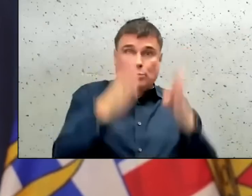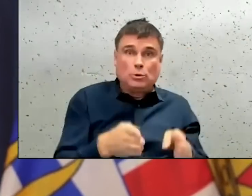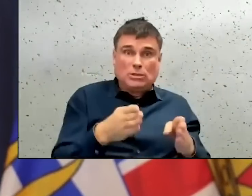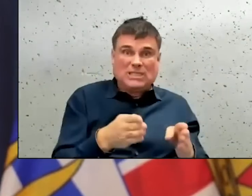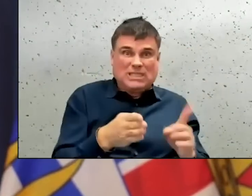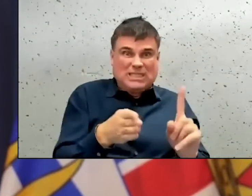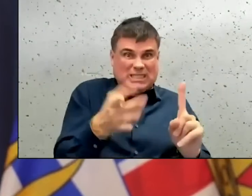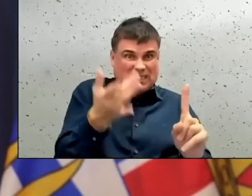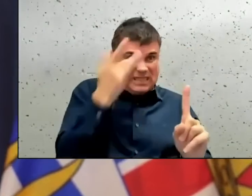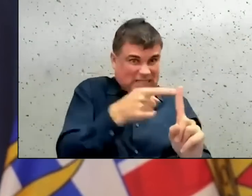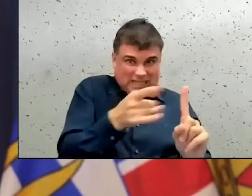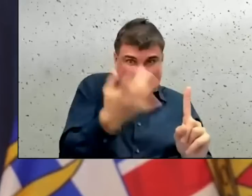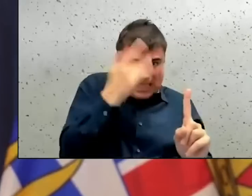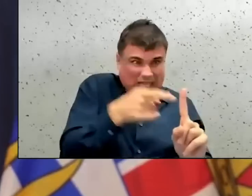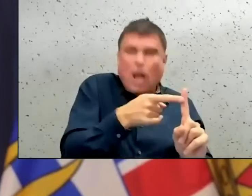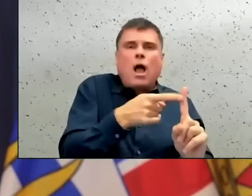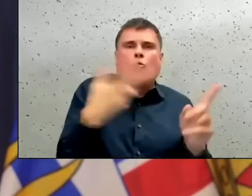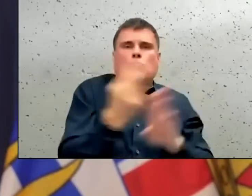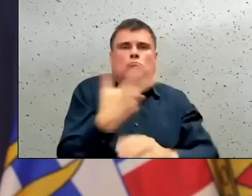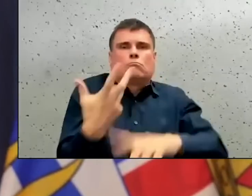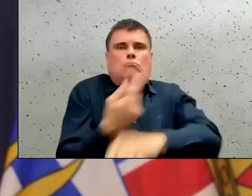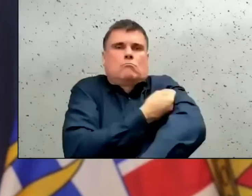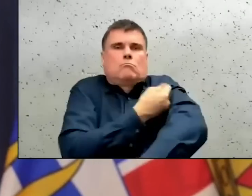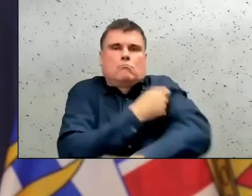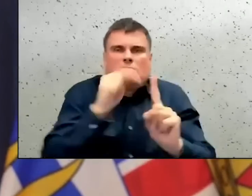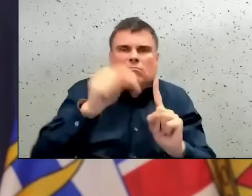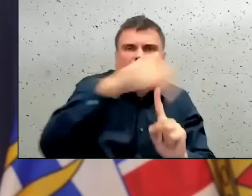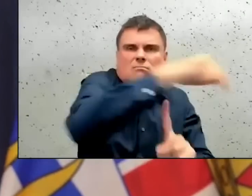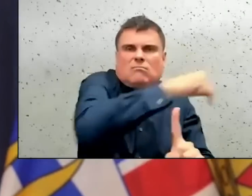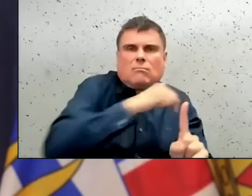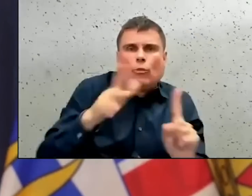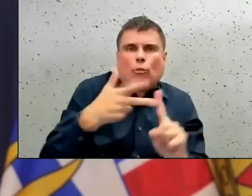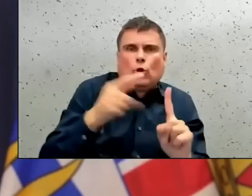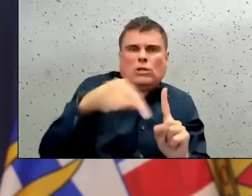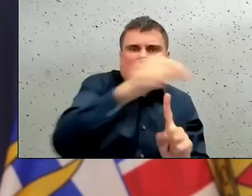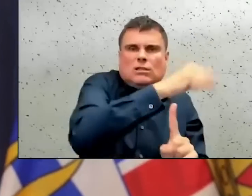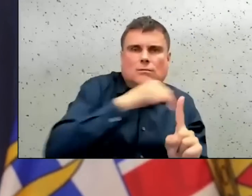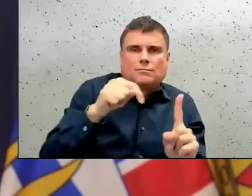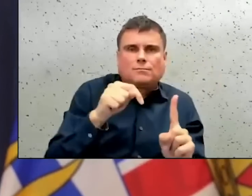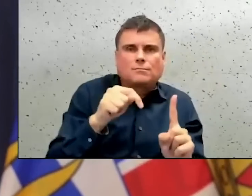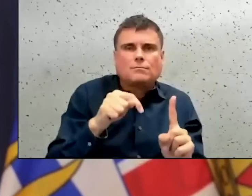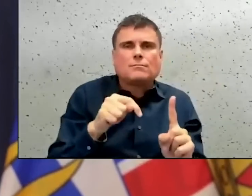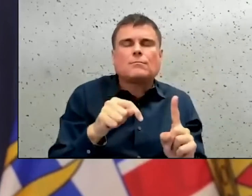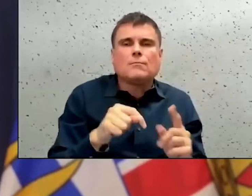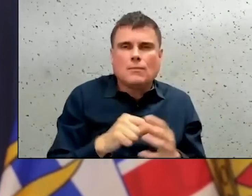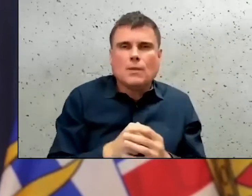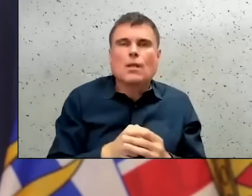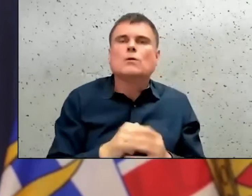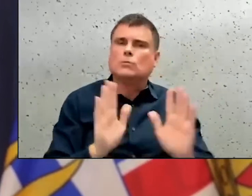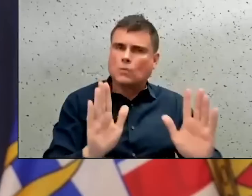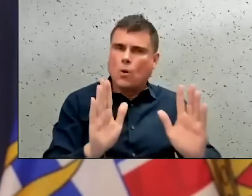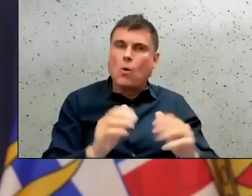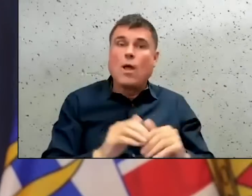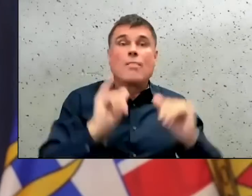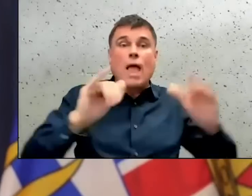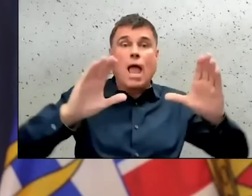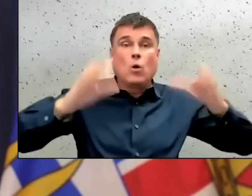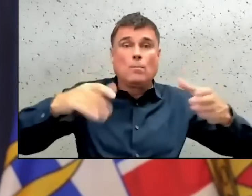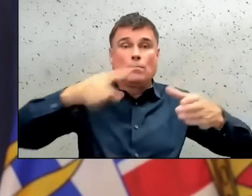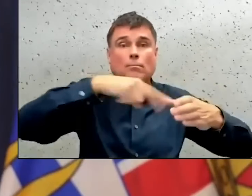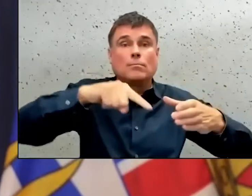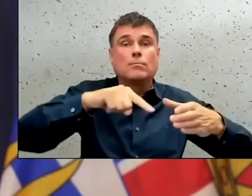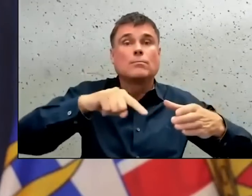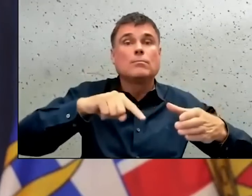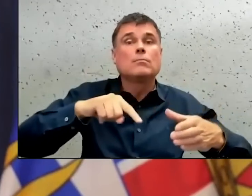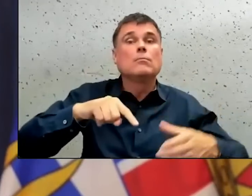those facilities that started early and had the reduced interval to make sure that we can provide protection as quickly